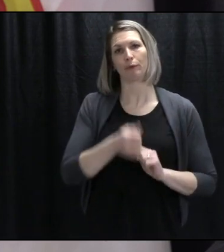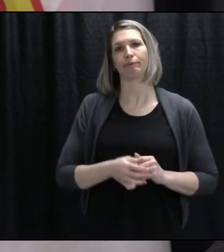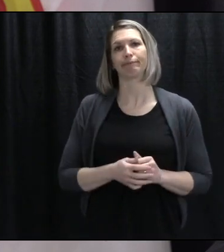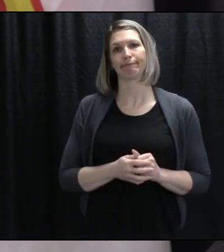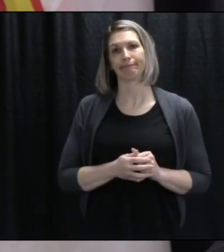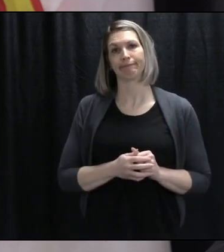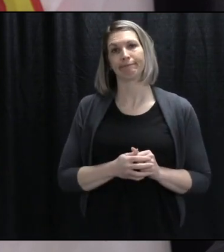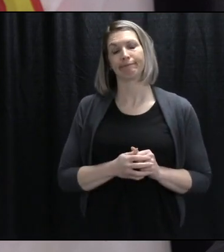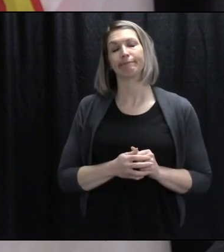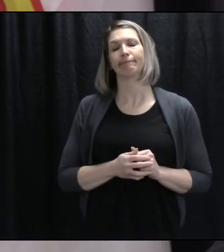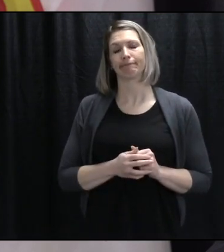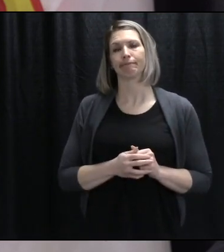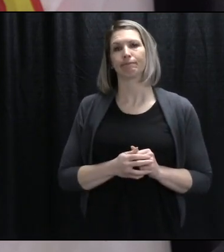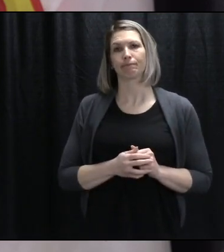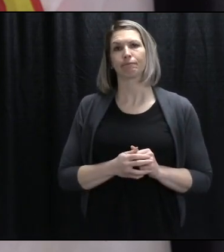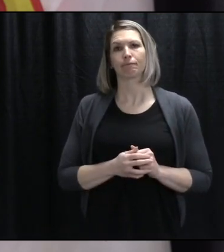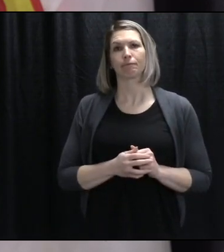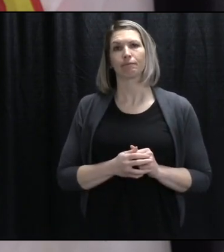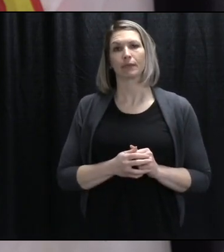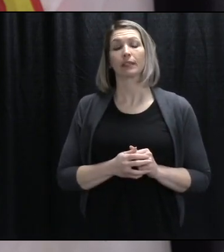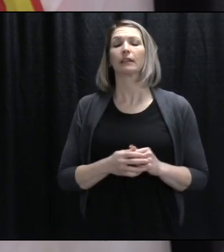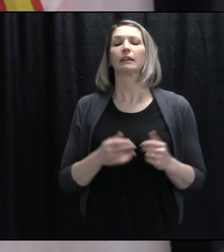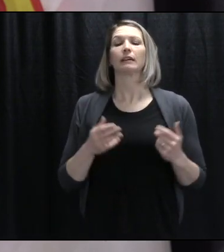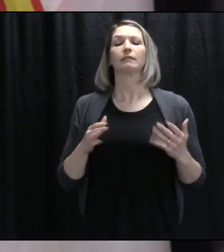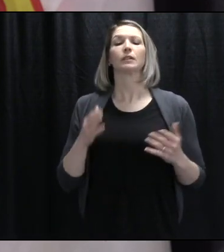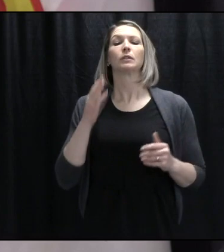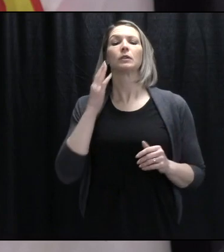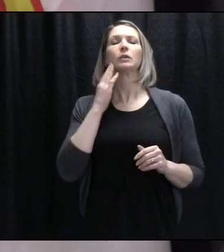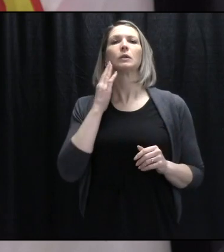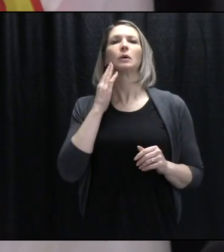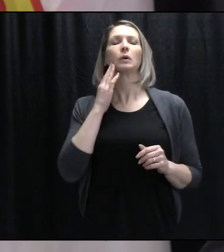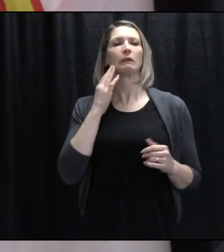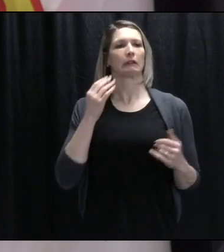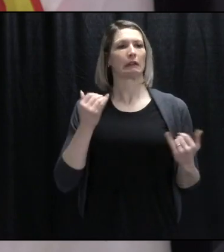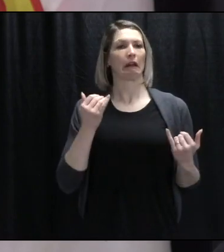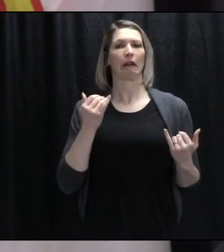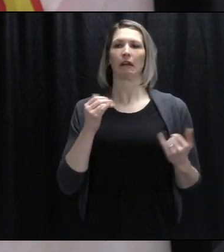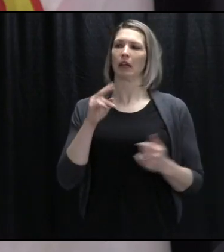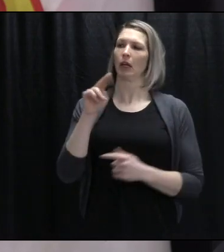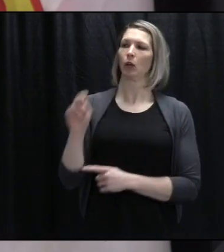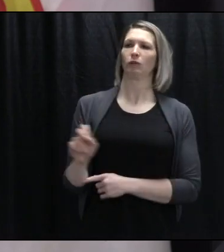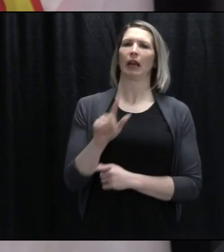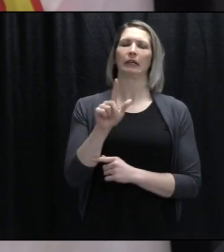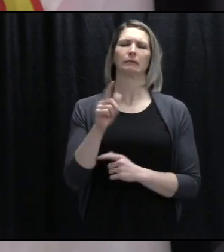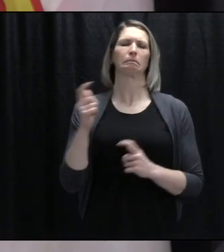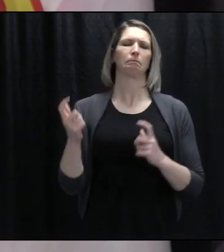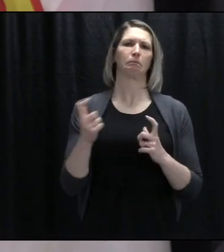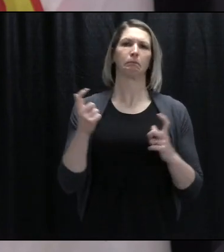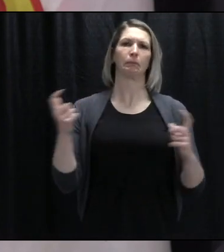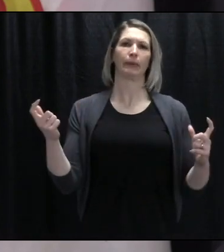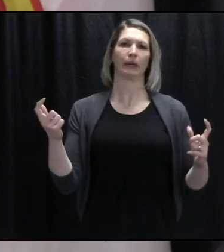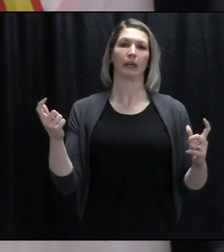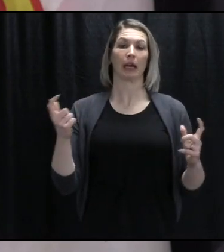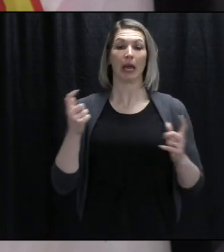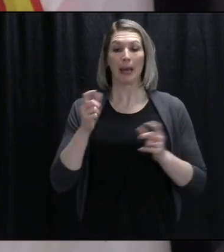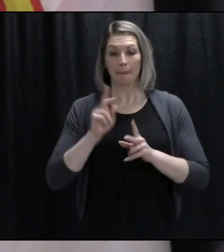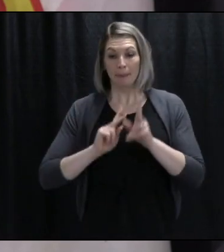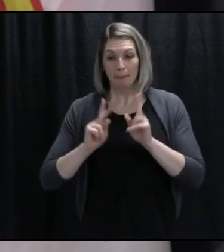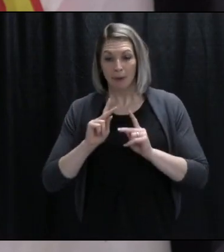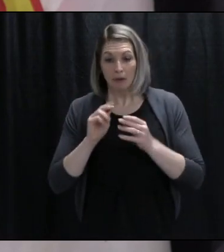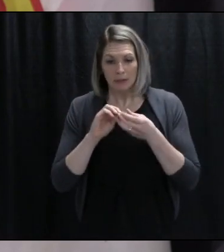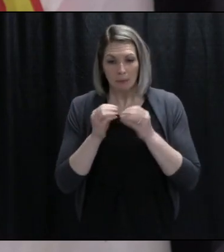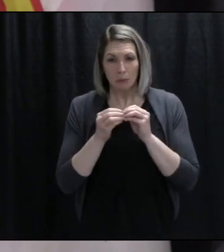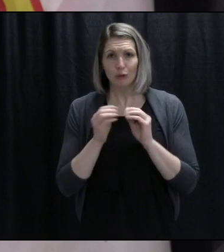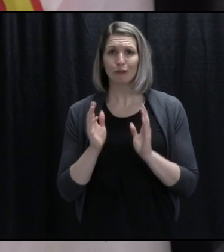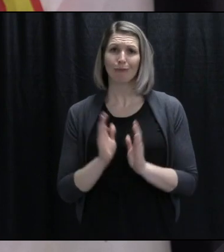And as we know that Newfoundland and Labrador is a large province in geographic terms, the population might be small, the communities are spread